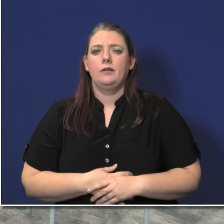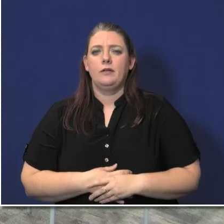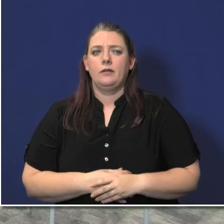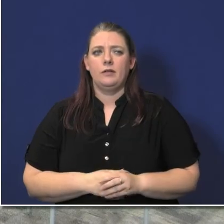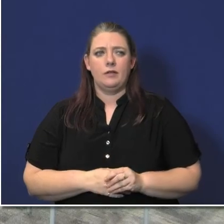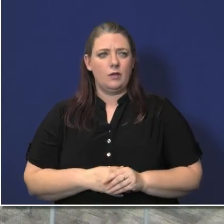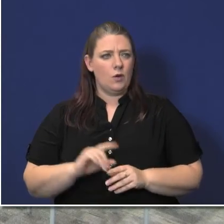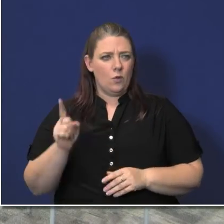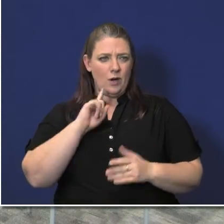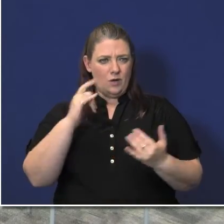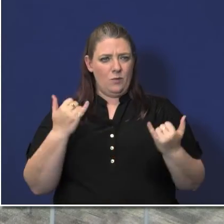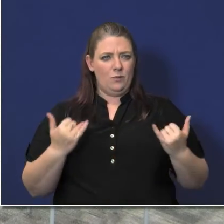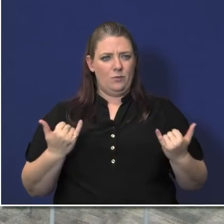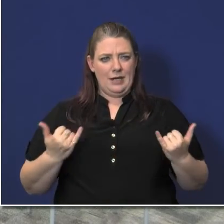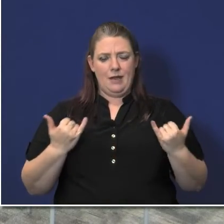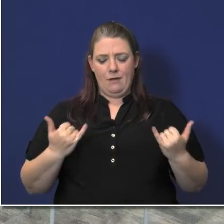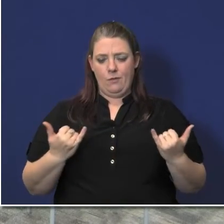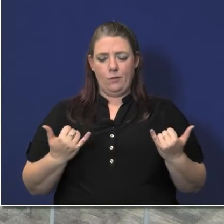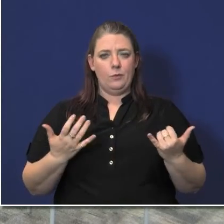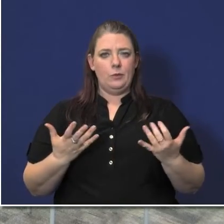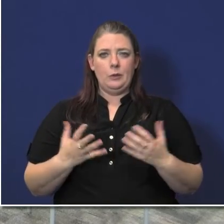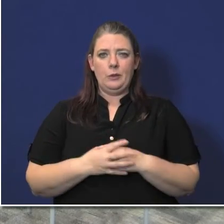do we stand on those?